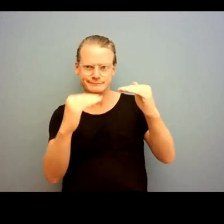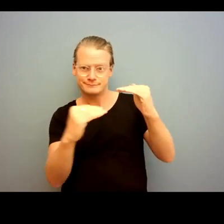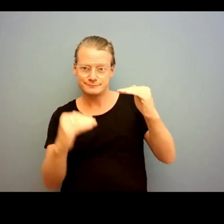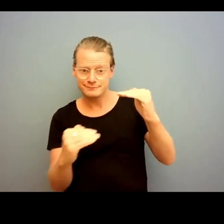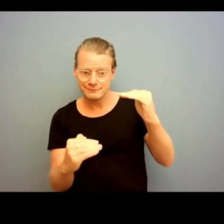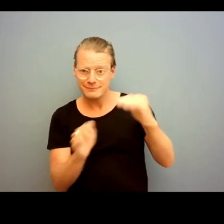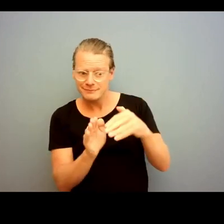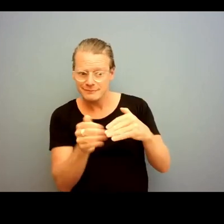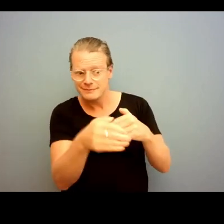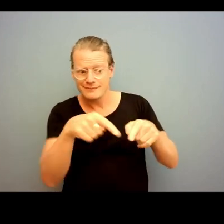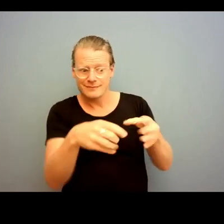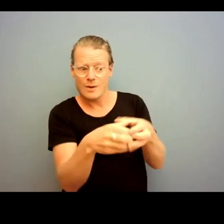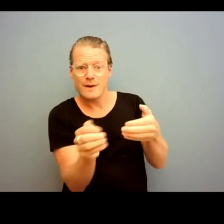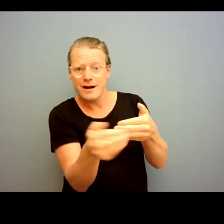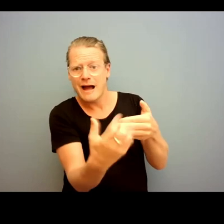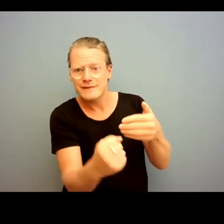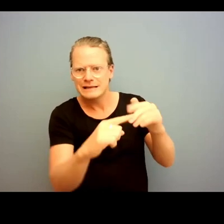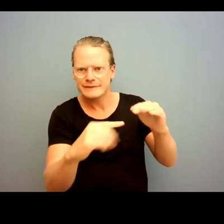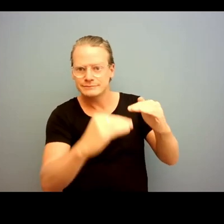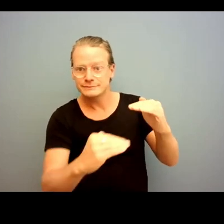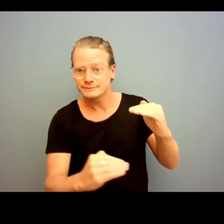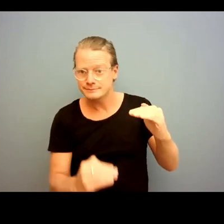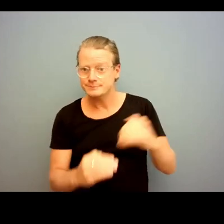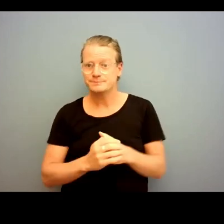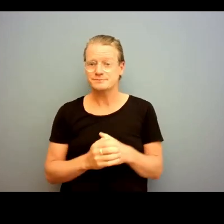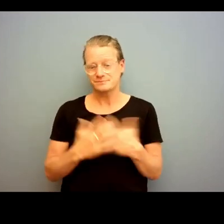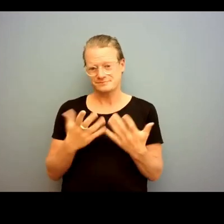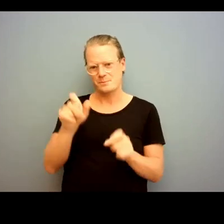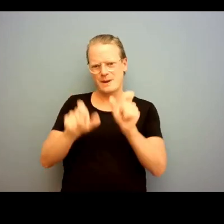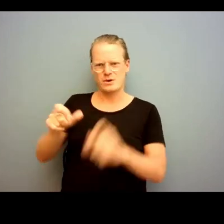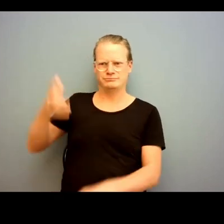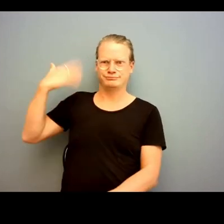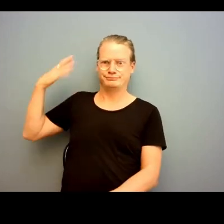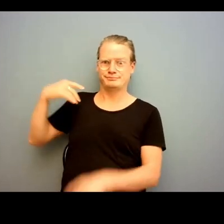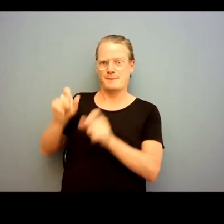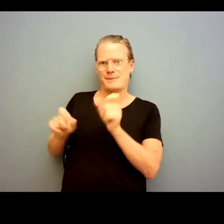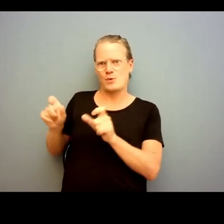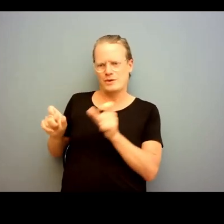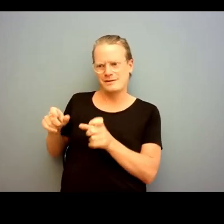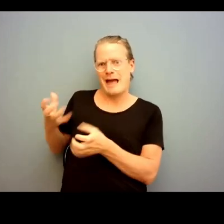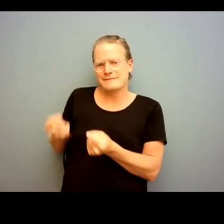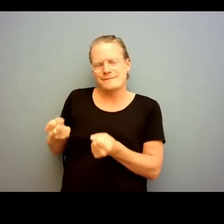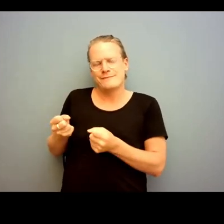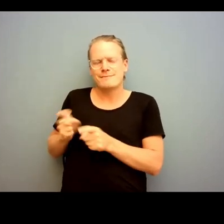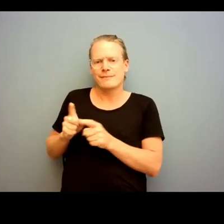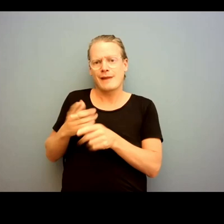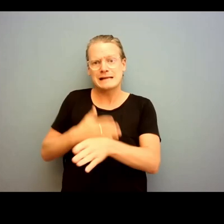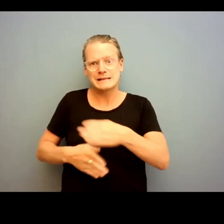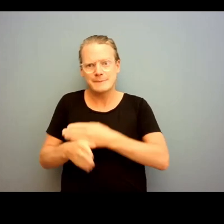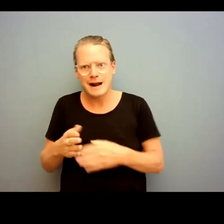When it comes to the rights of Indigenous persons with disabilities, the topic is often approached from a